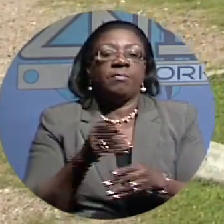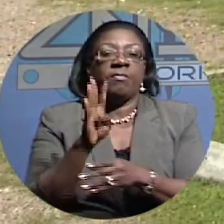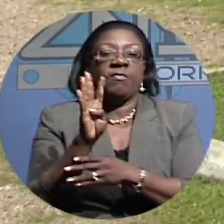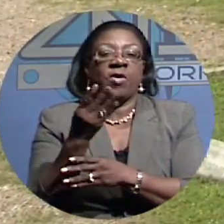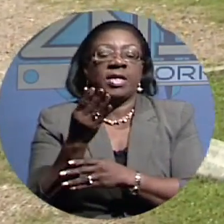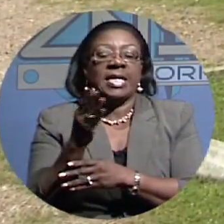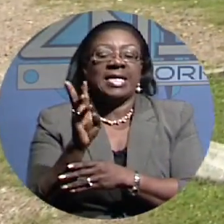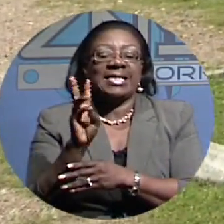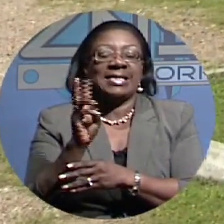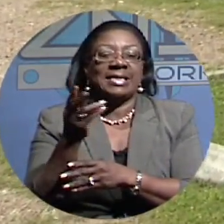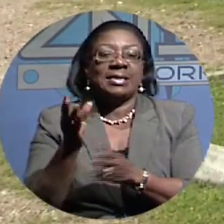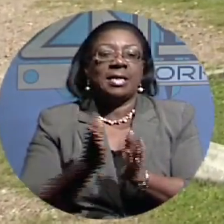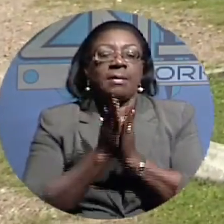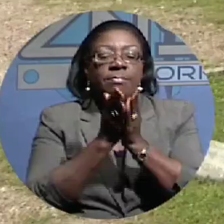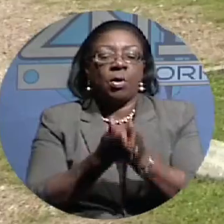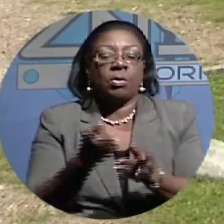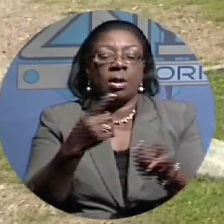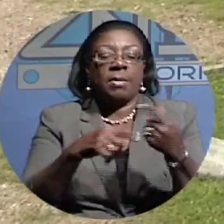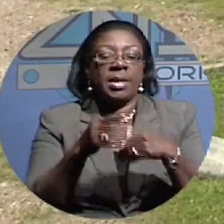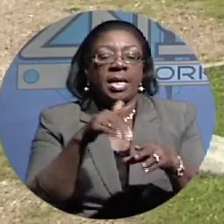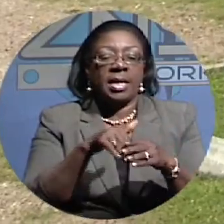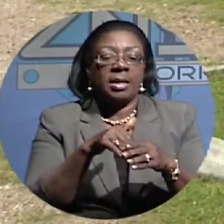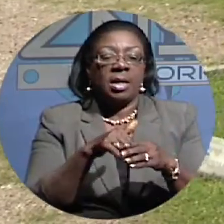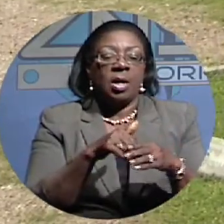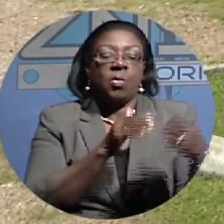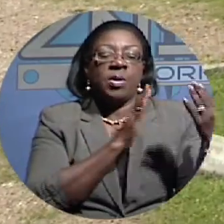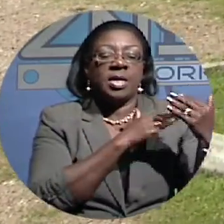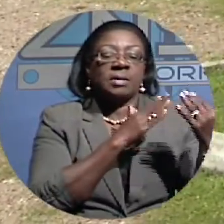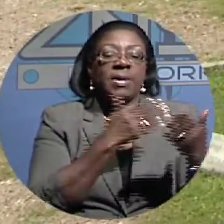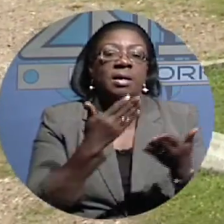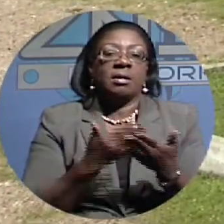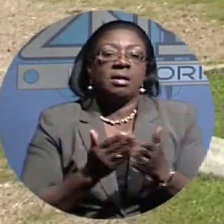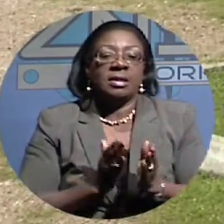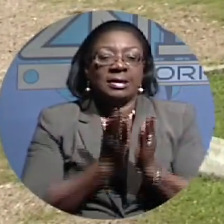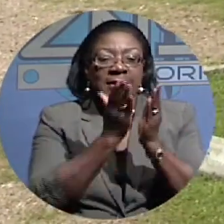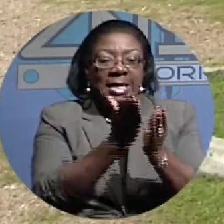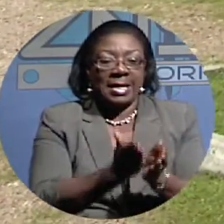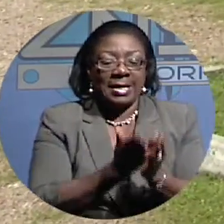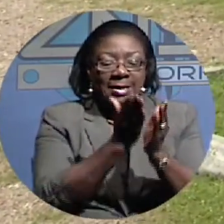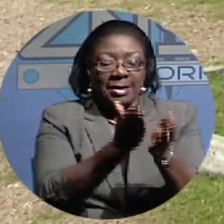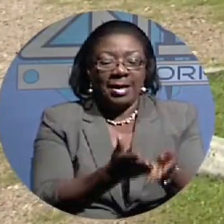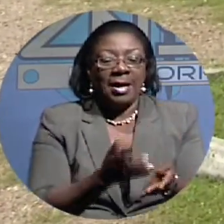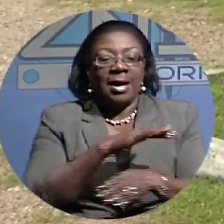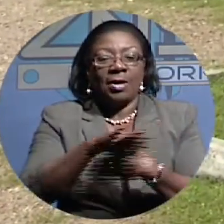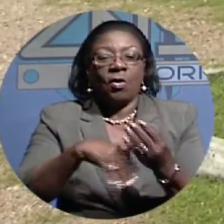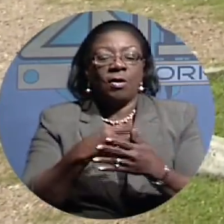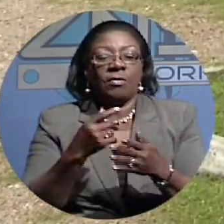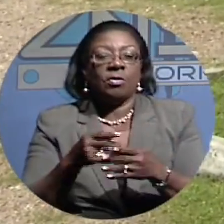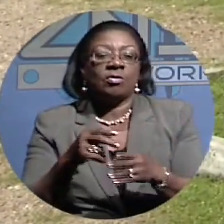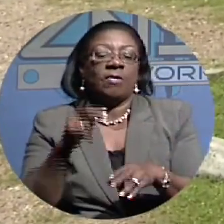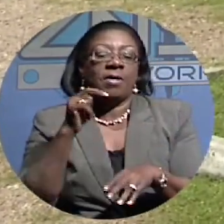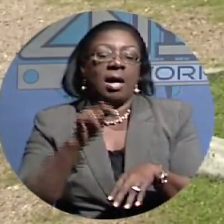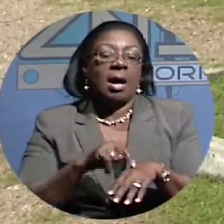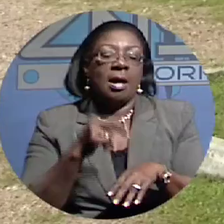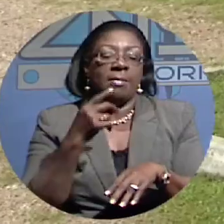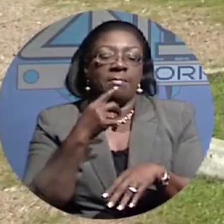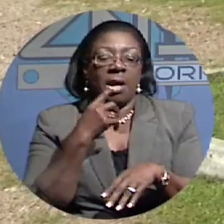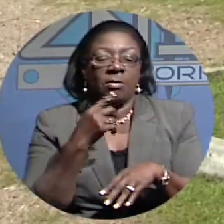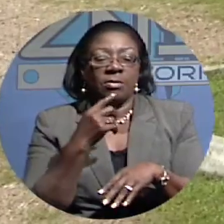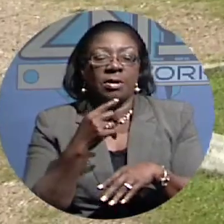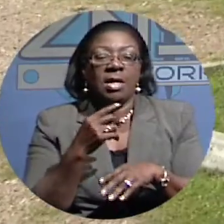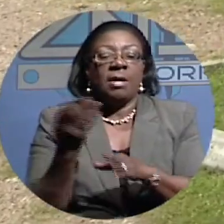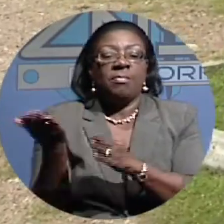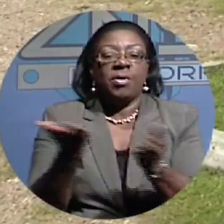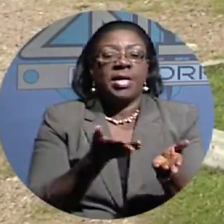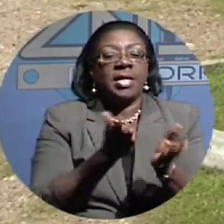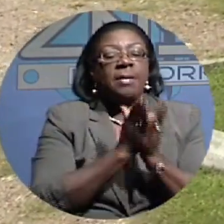16 boats, and we expect competitive sailing, and all of those who have the hard mouth, Reverend Dr. McPhee with Aesu Jaw,